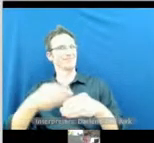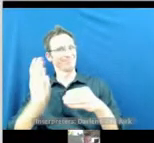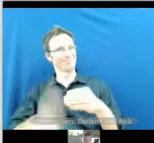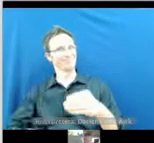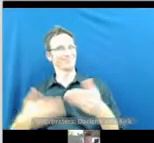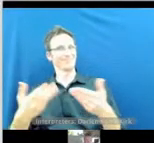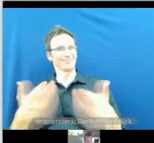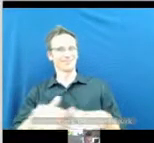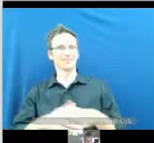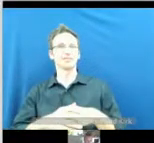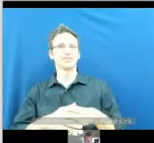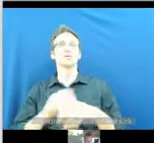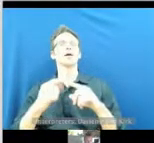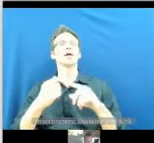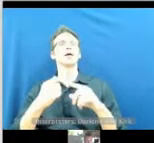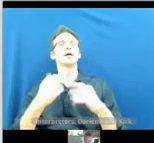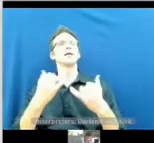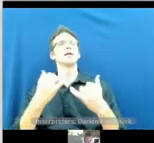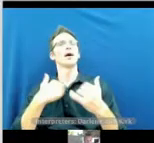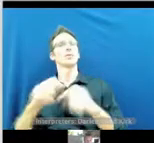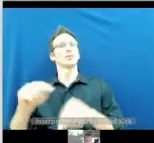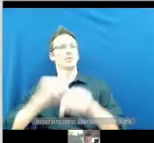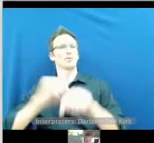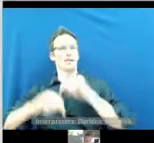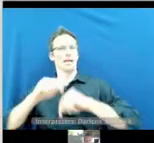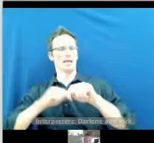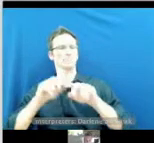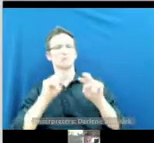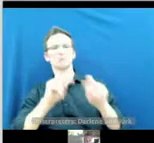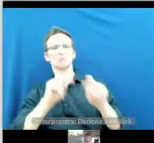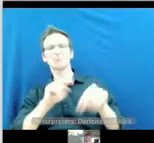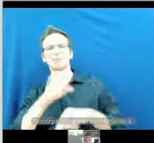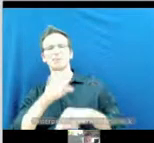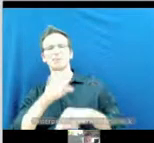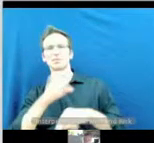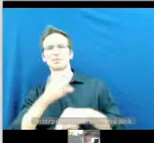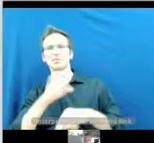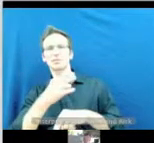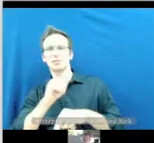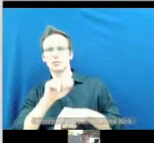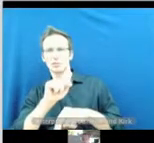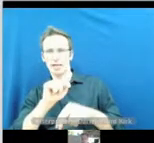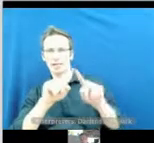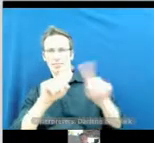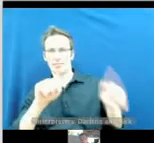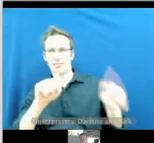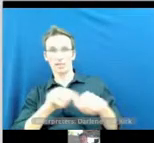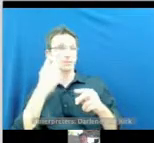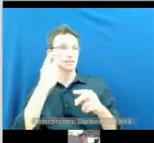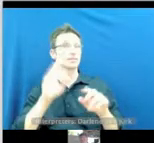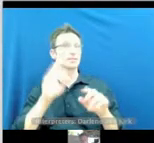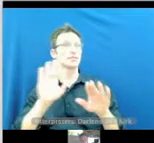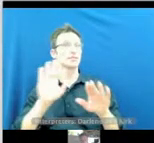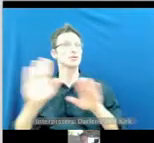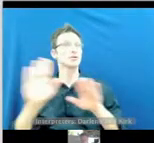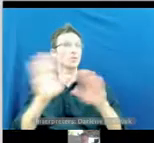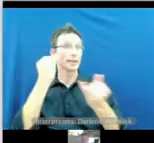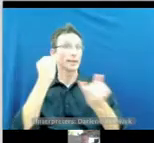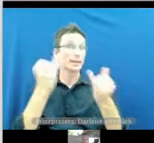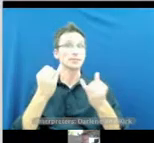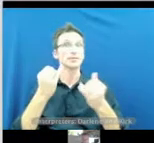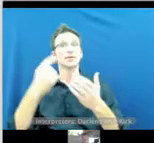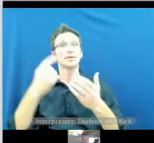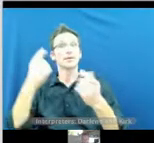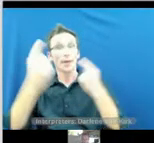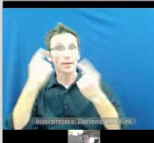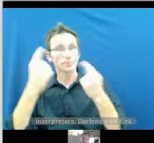go back and look at the text chat box to see if there are any other thoughts, because this is a conversation, of course. I'm assuming you get